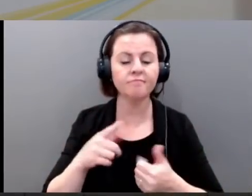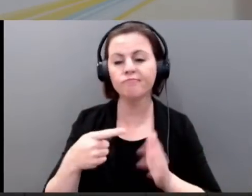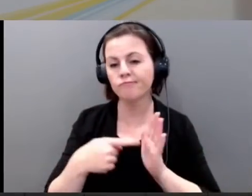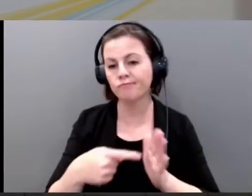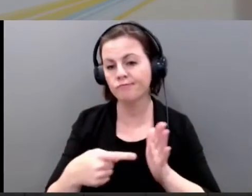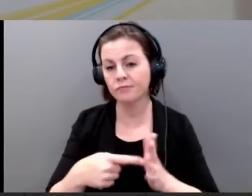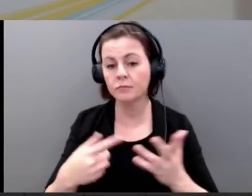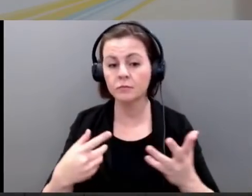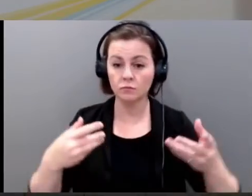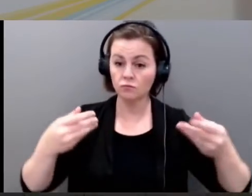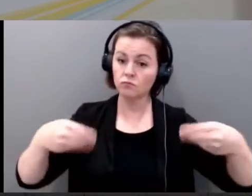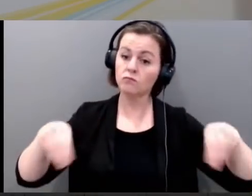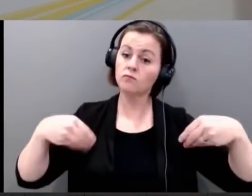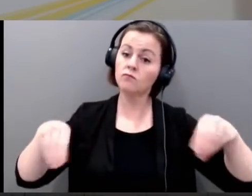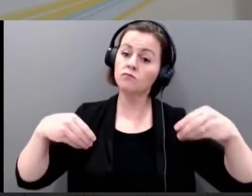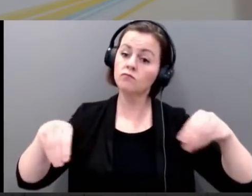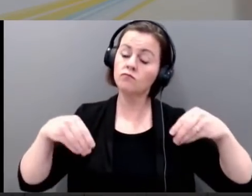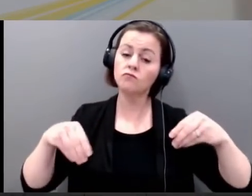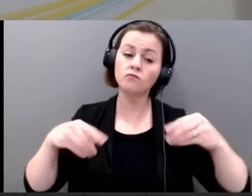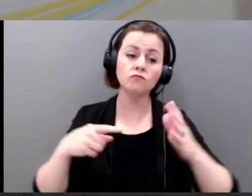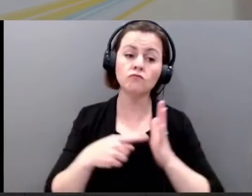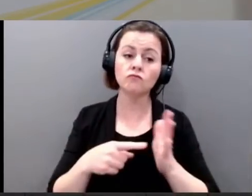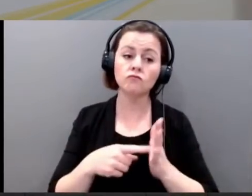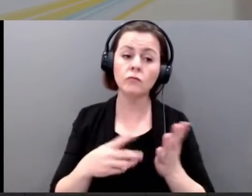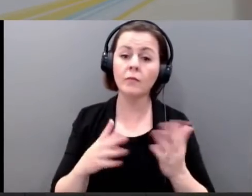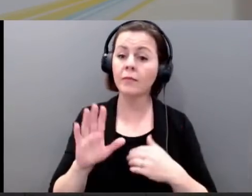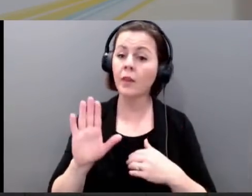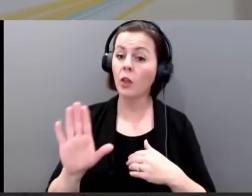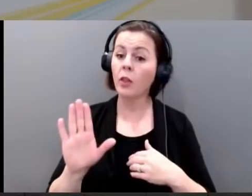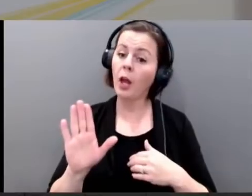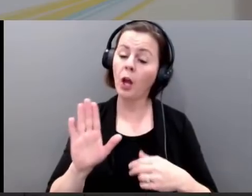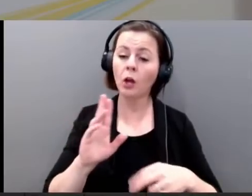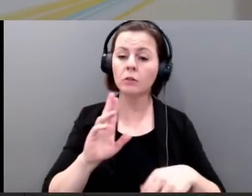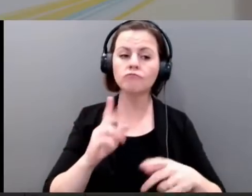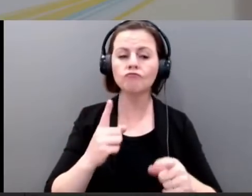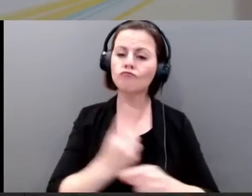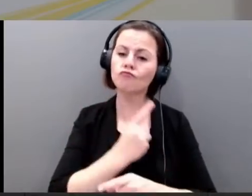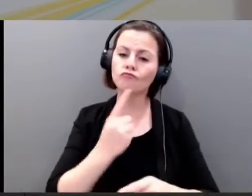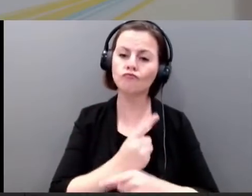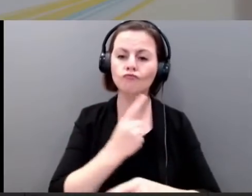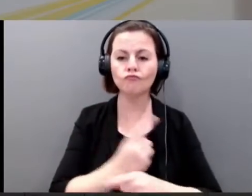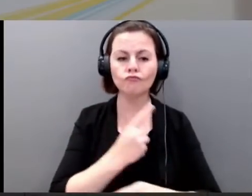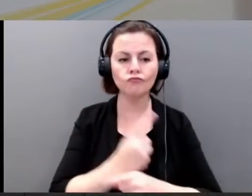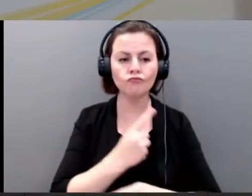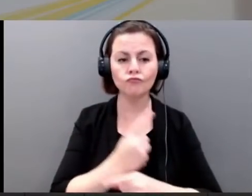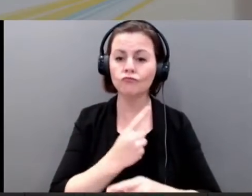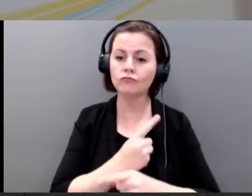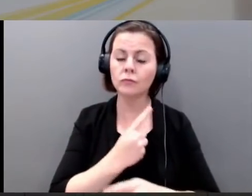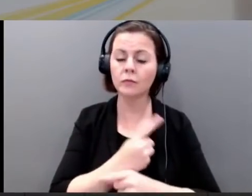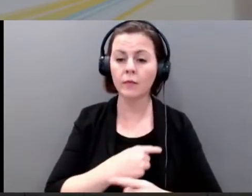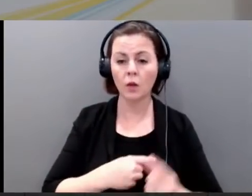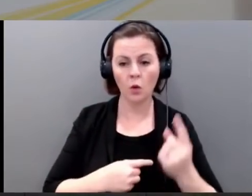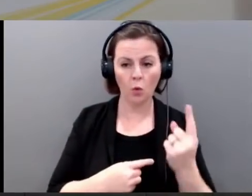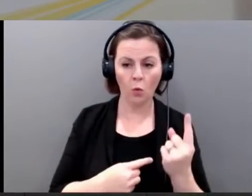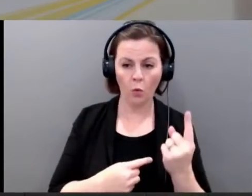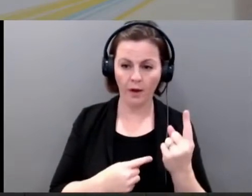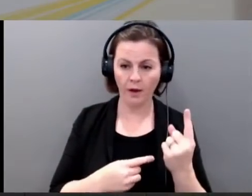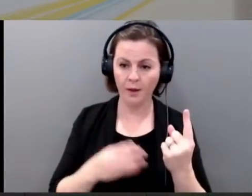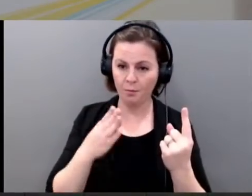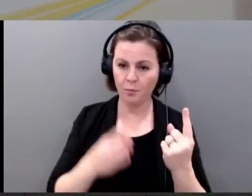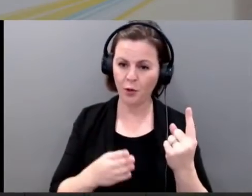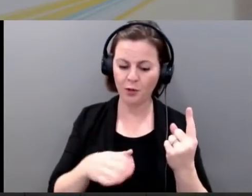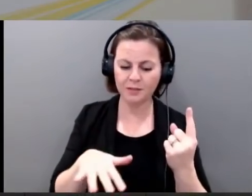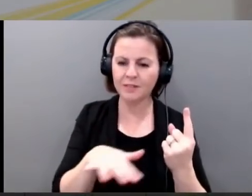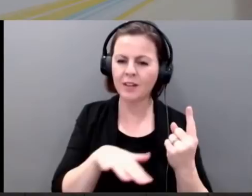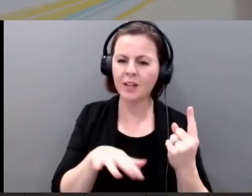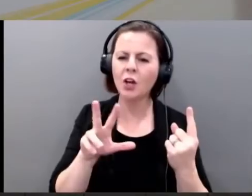for retail stores would be for their original capacity would be one person per 30 square feet at